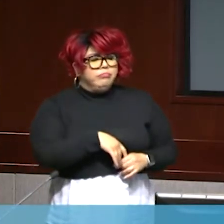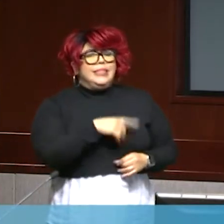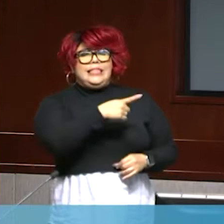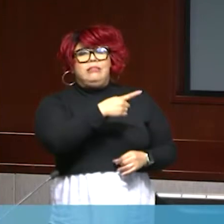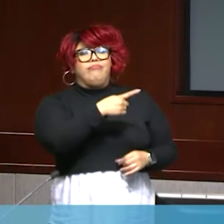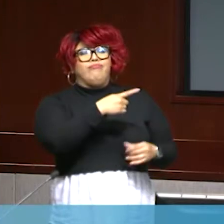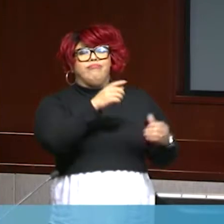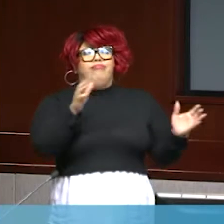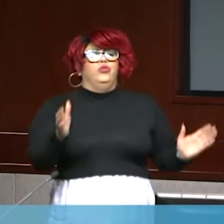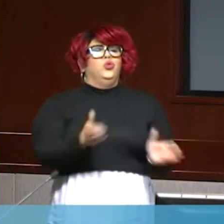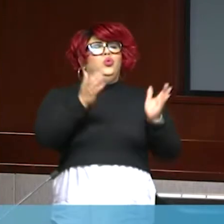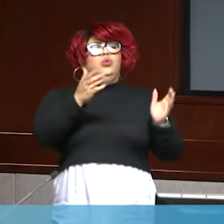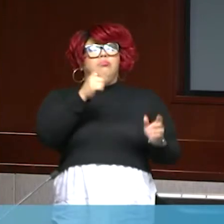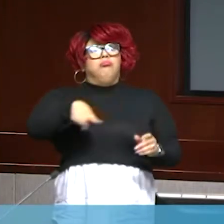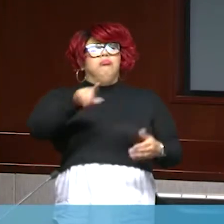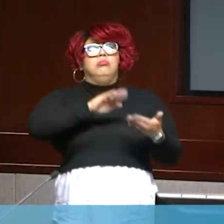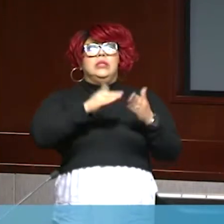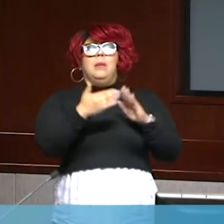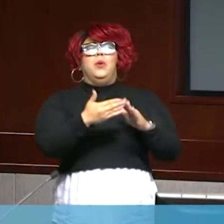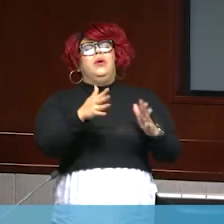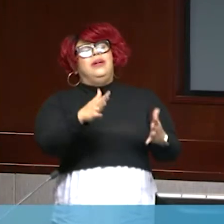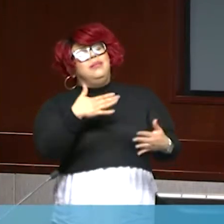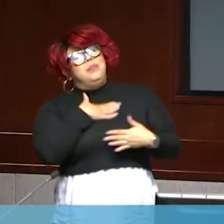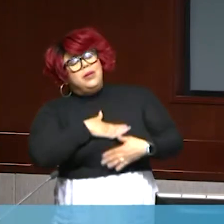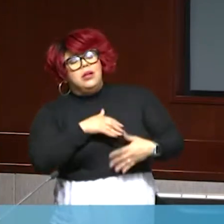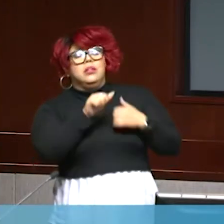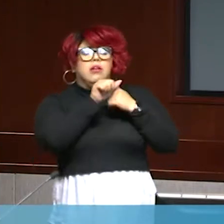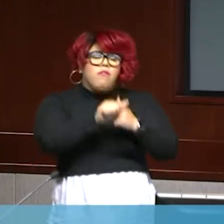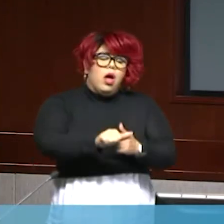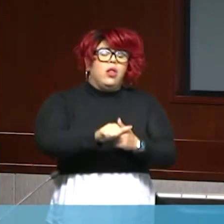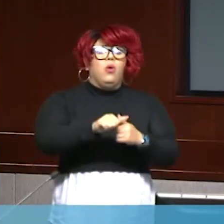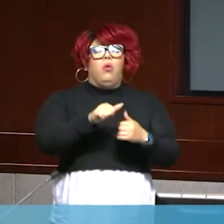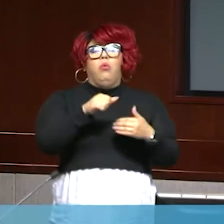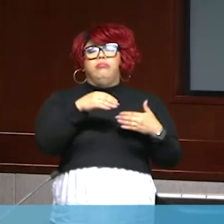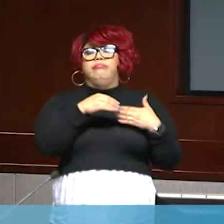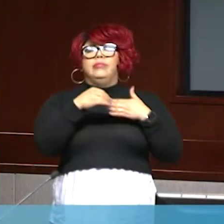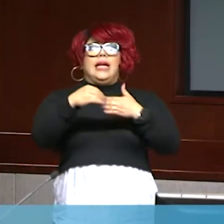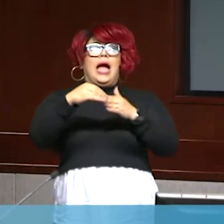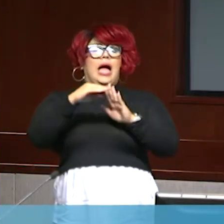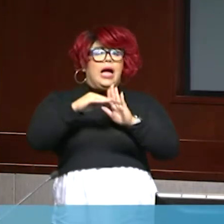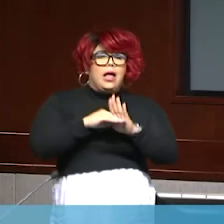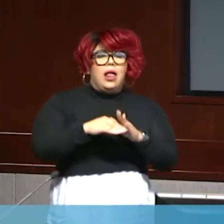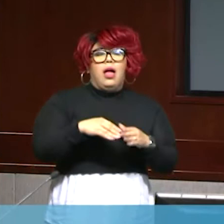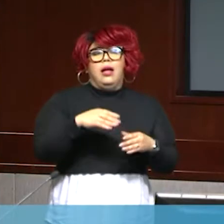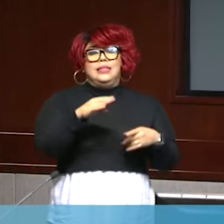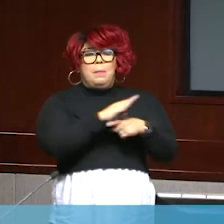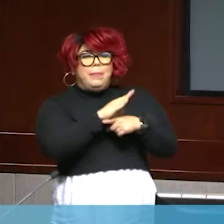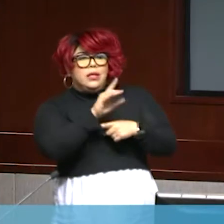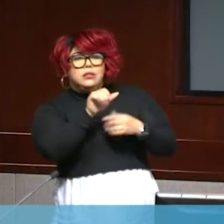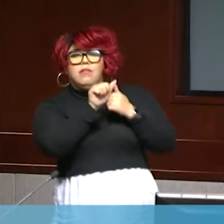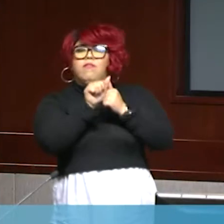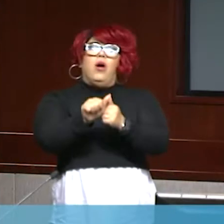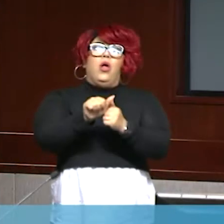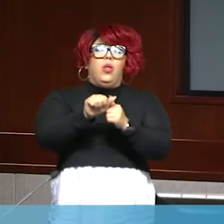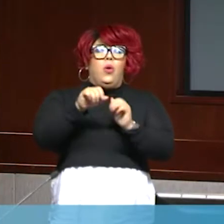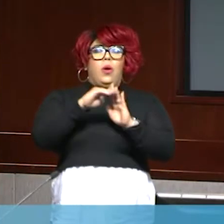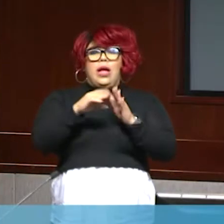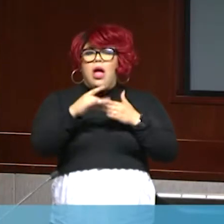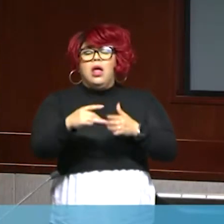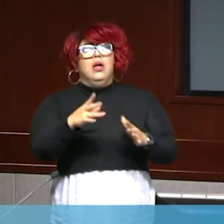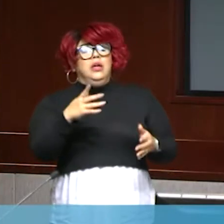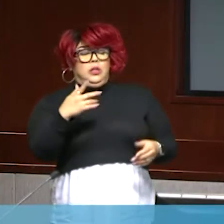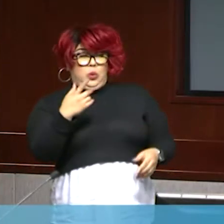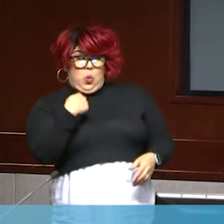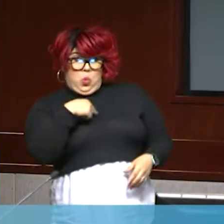public health guidelines and for businesses to follow the guidelines so that they can reopen. Are we monitoring